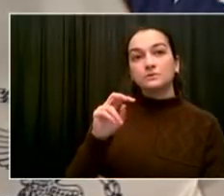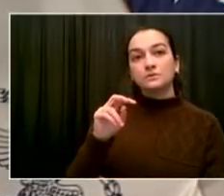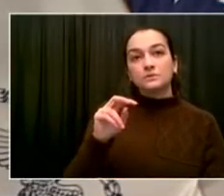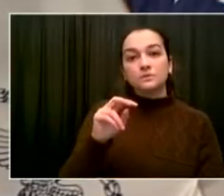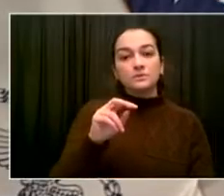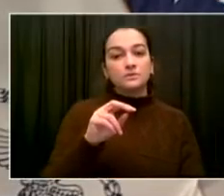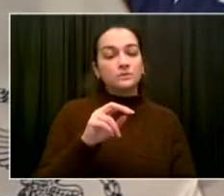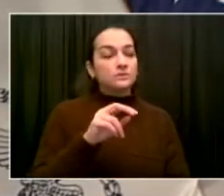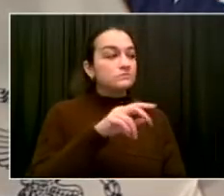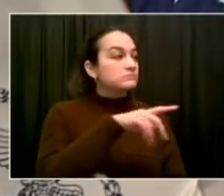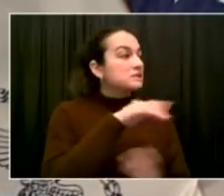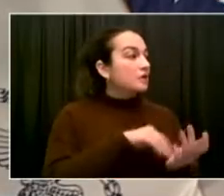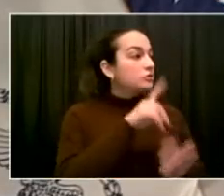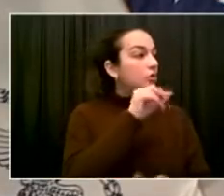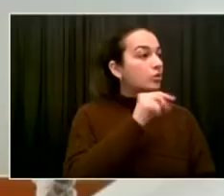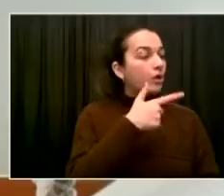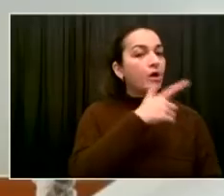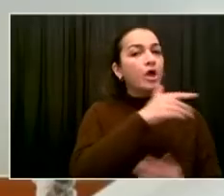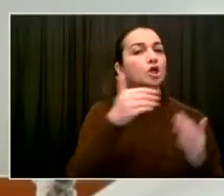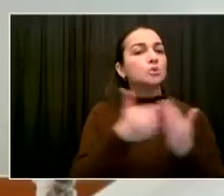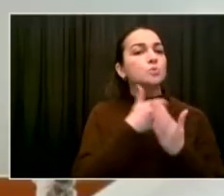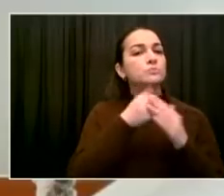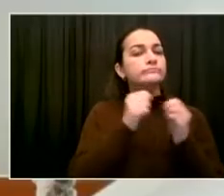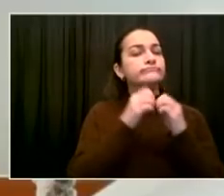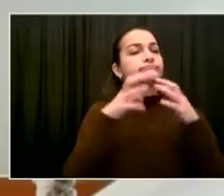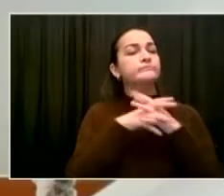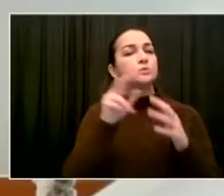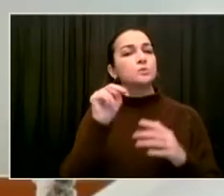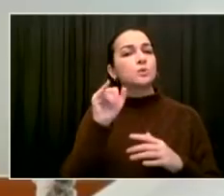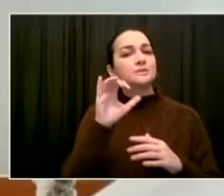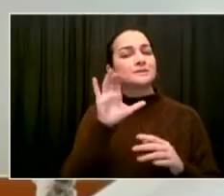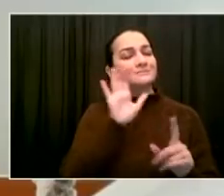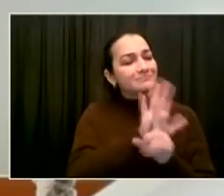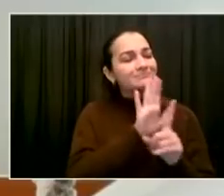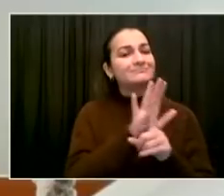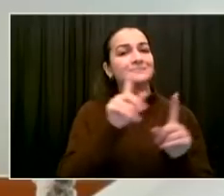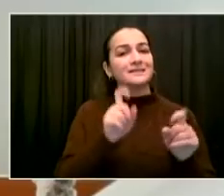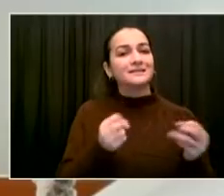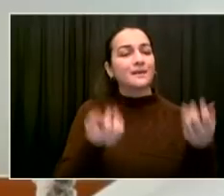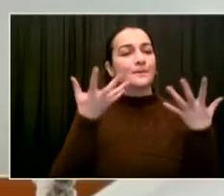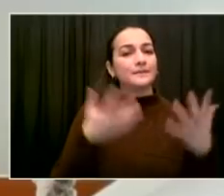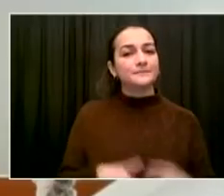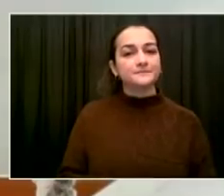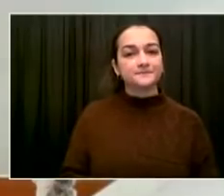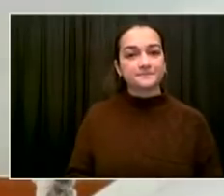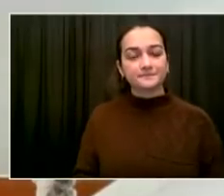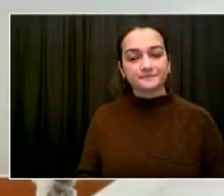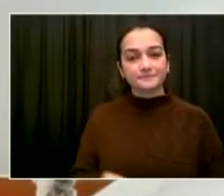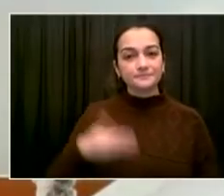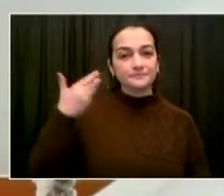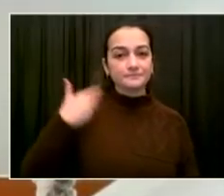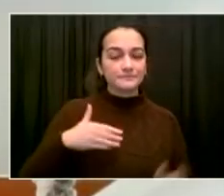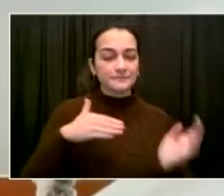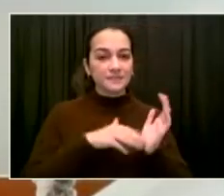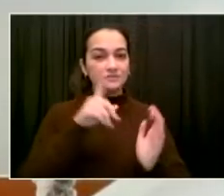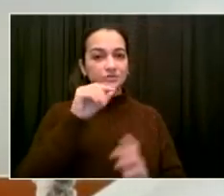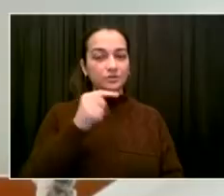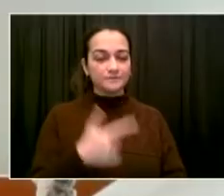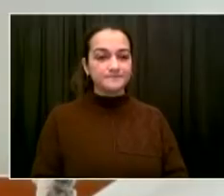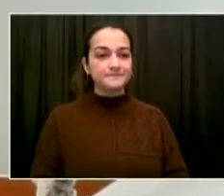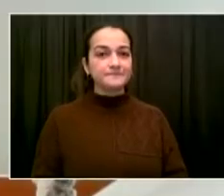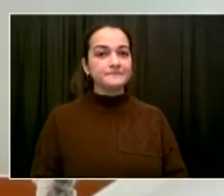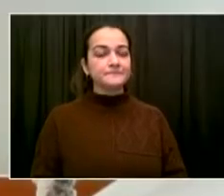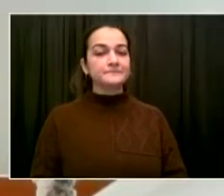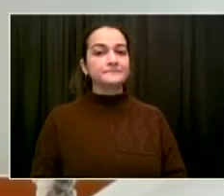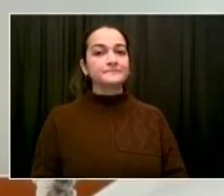Yeah, so the sites that we're planning to open that I said on Monday and Tuesday are vendor-run sites. And we'll get back as we open new sites to break it down, if it's